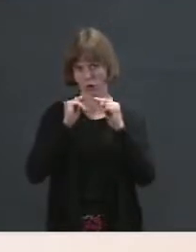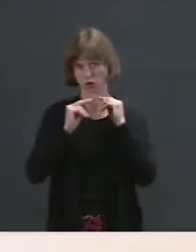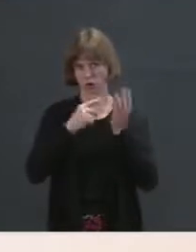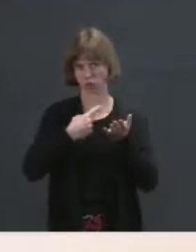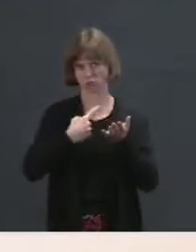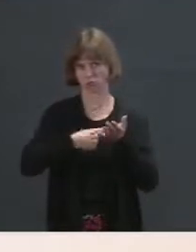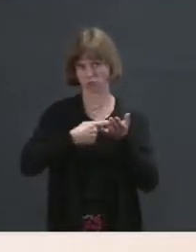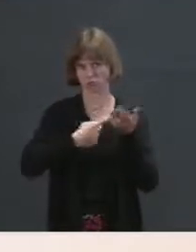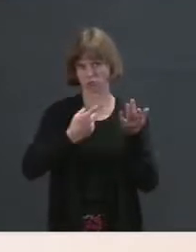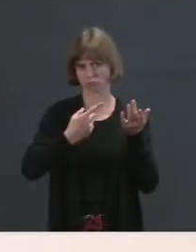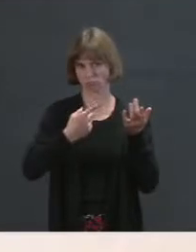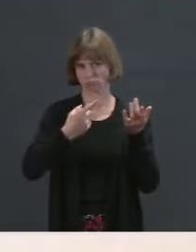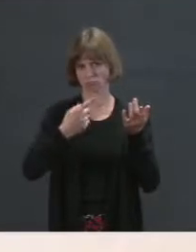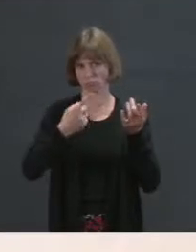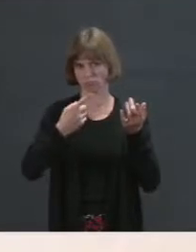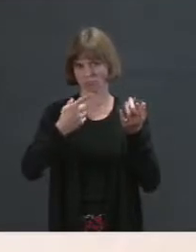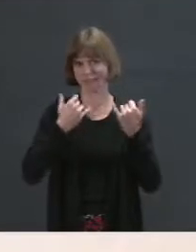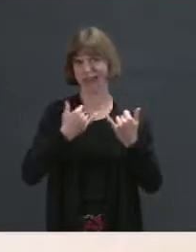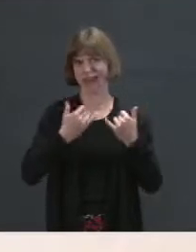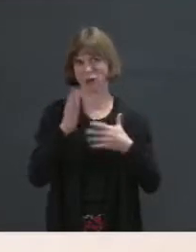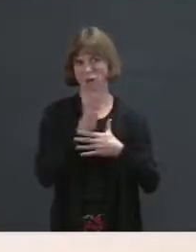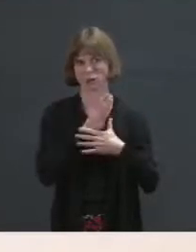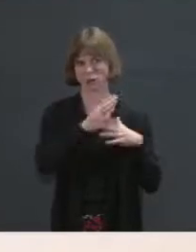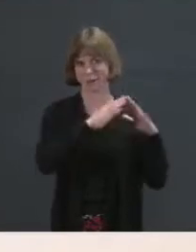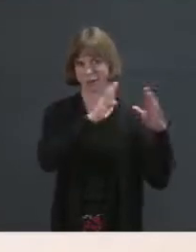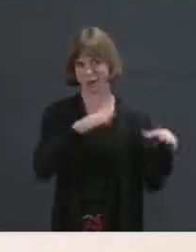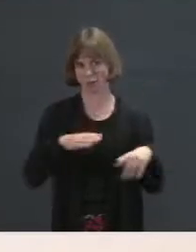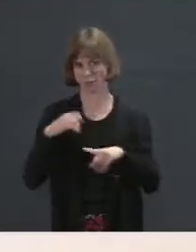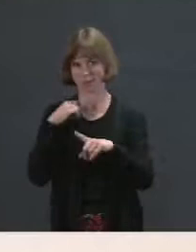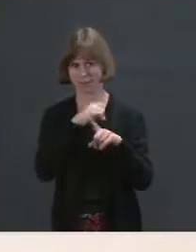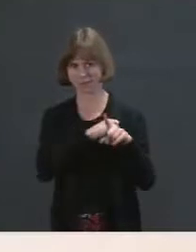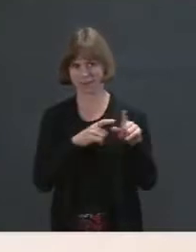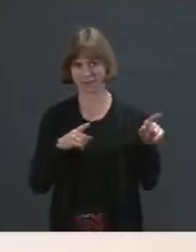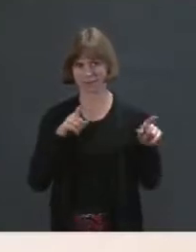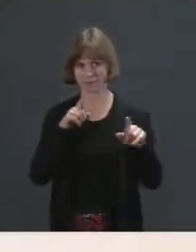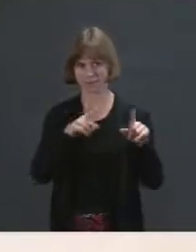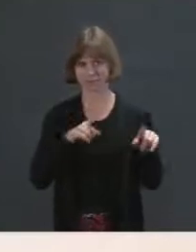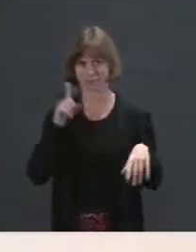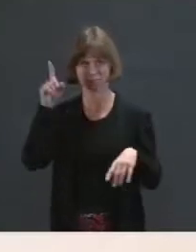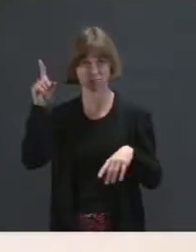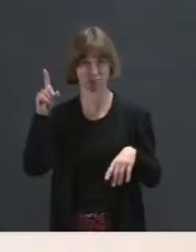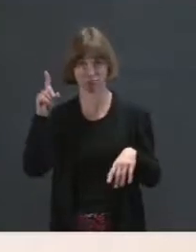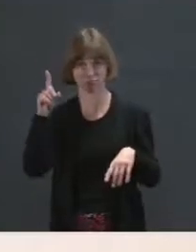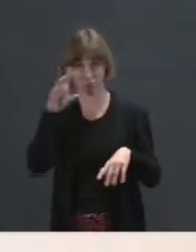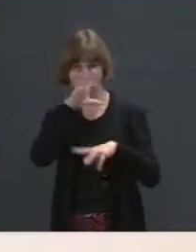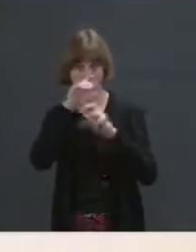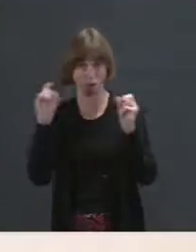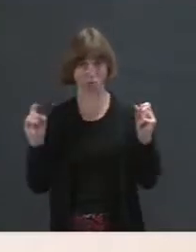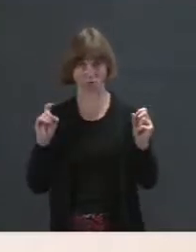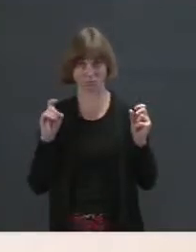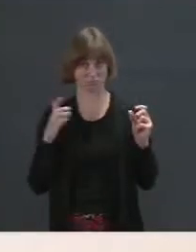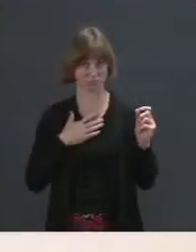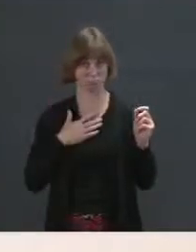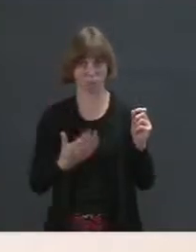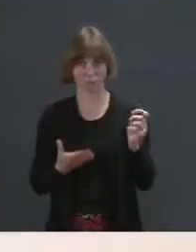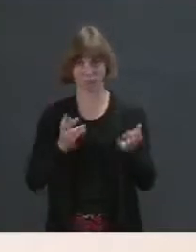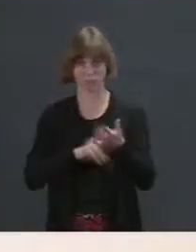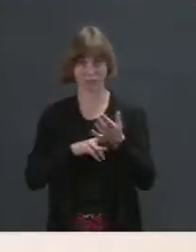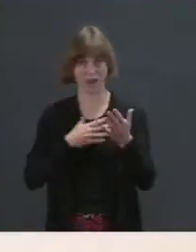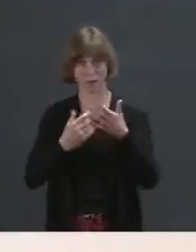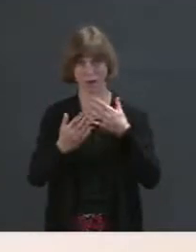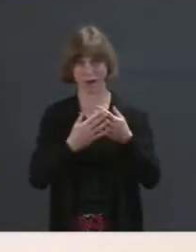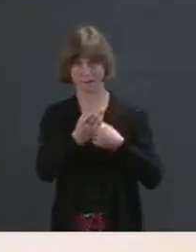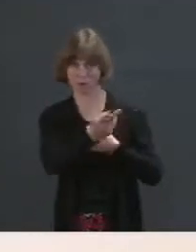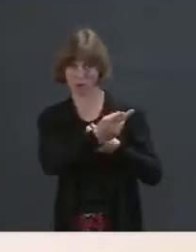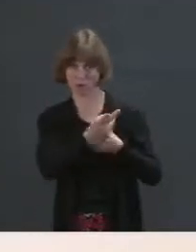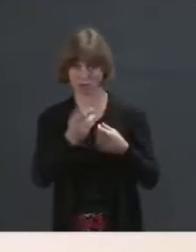between House and Senate on the wording that the president would basically sign whatever comes out of conference here. That would be the implication of